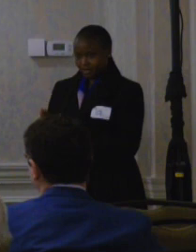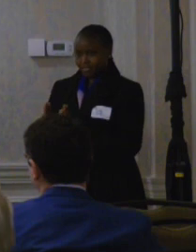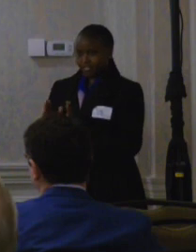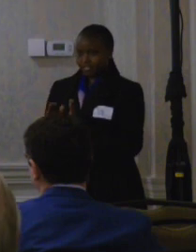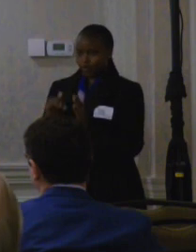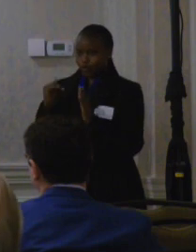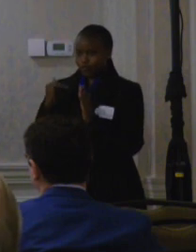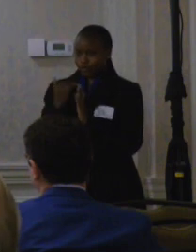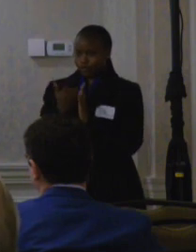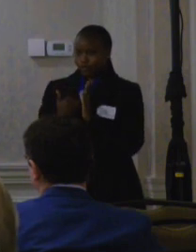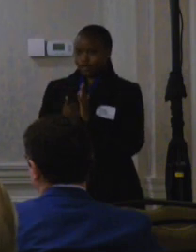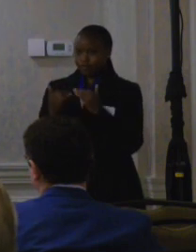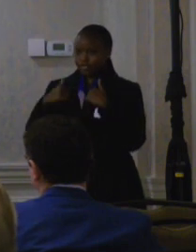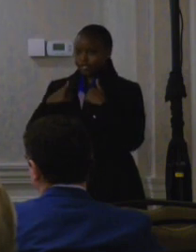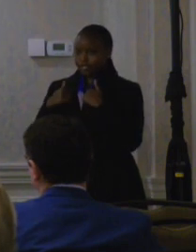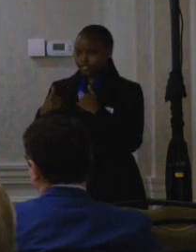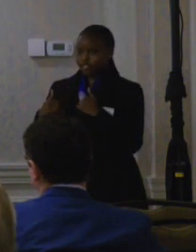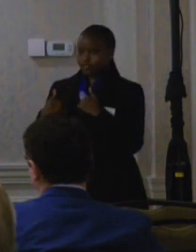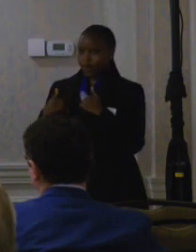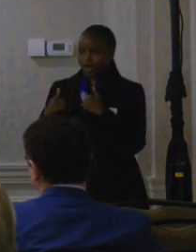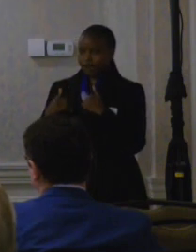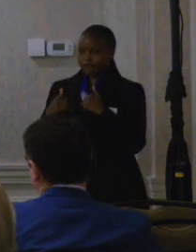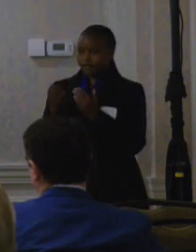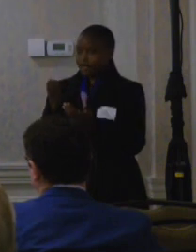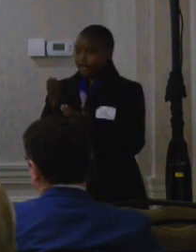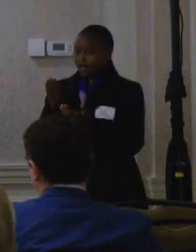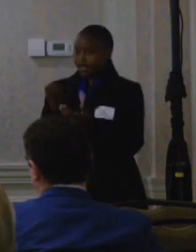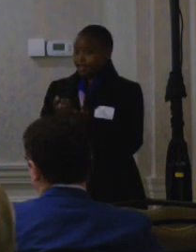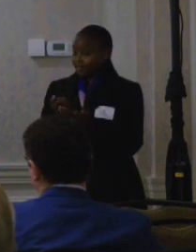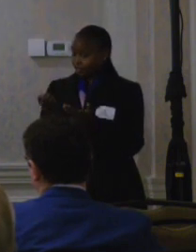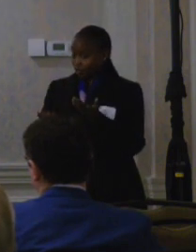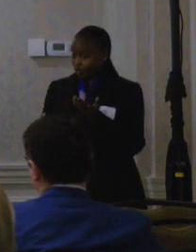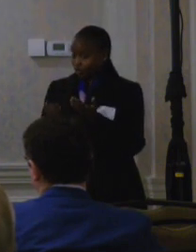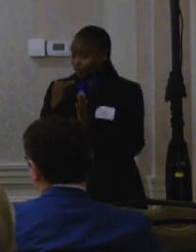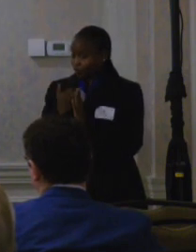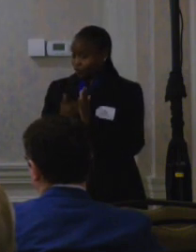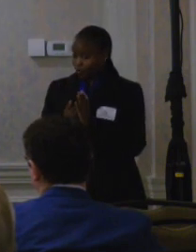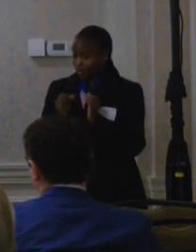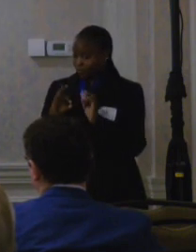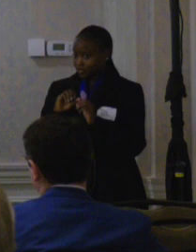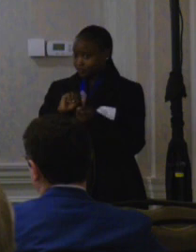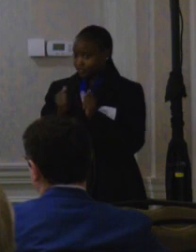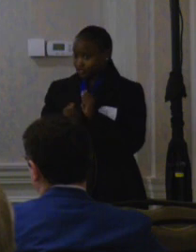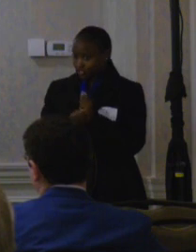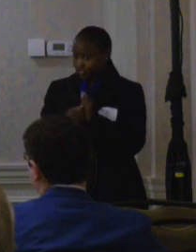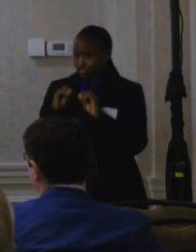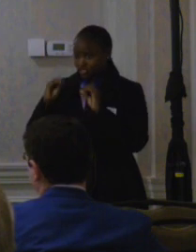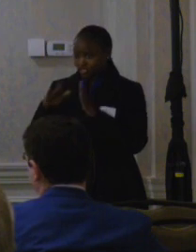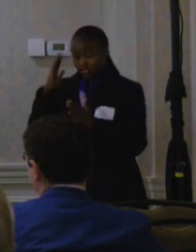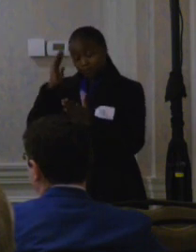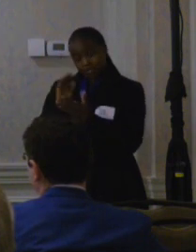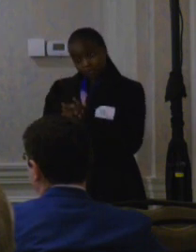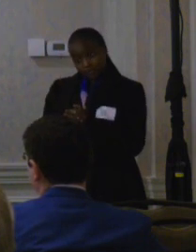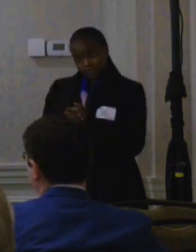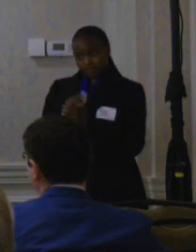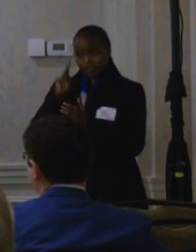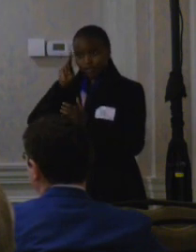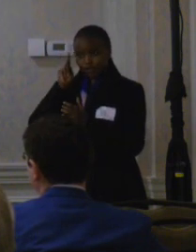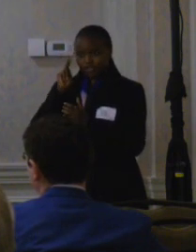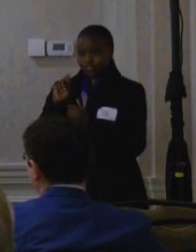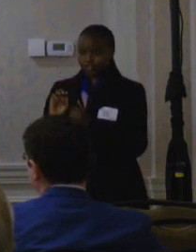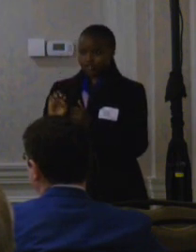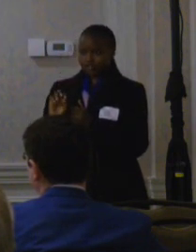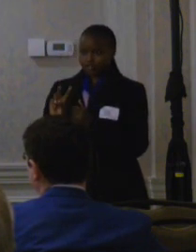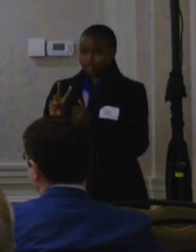at-scale programs, did you have any sort of evaluation of this program on whether it changed teacher beliefs or knowledge, whether it changed